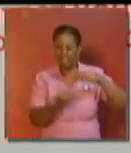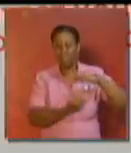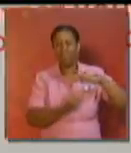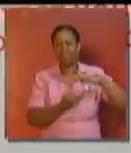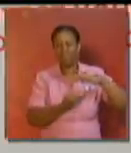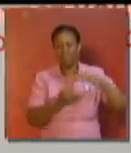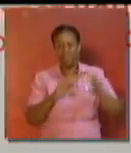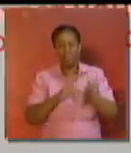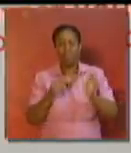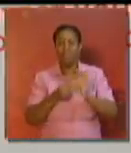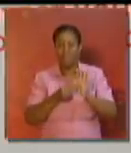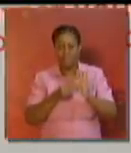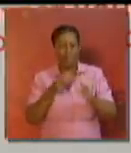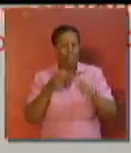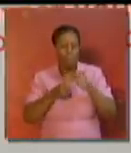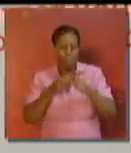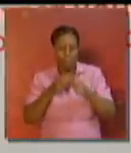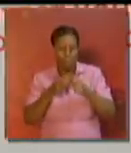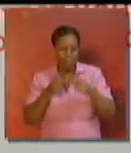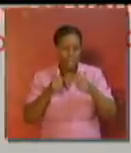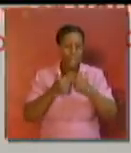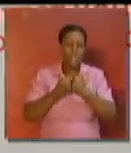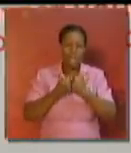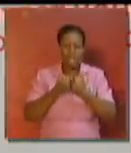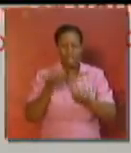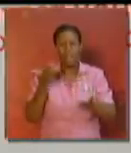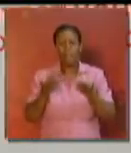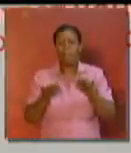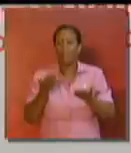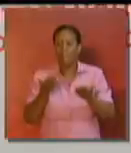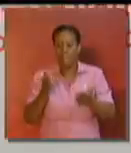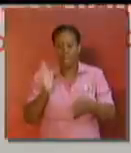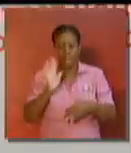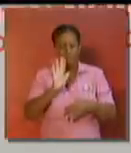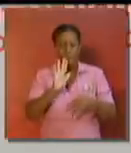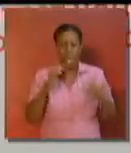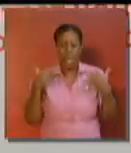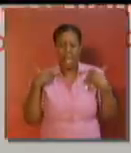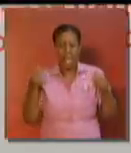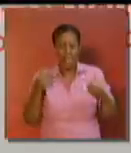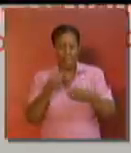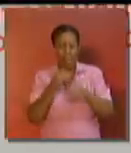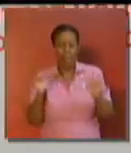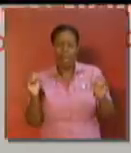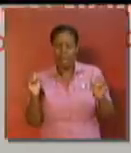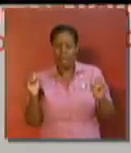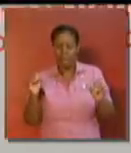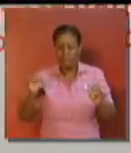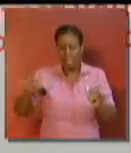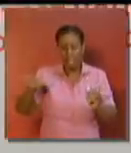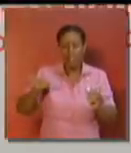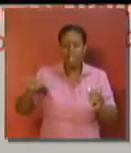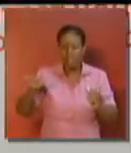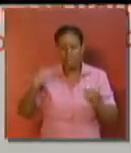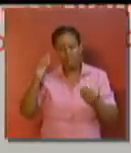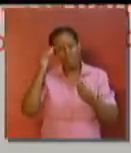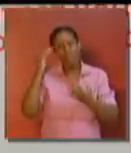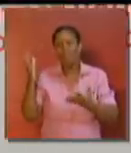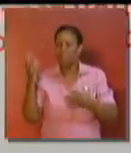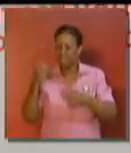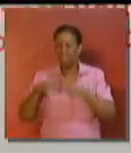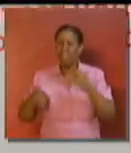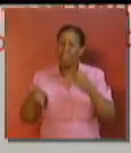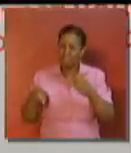assess whether this is practical in your setting and whether quarantine outside of your home in a state facility may